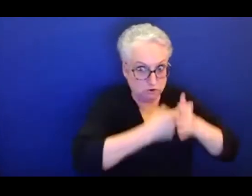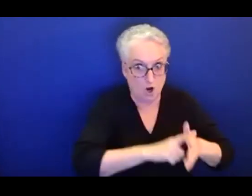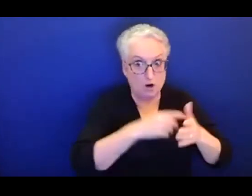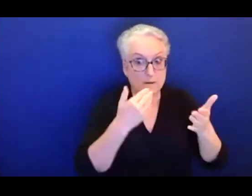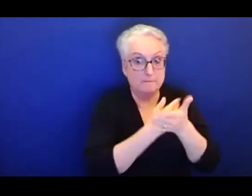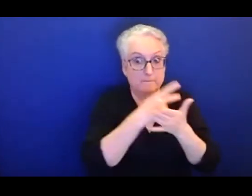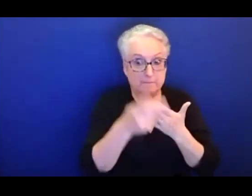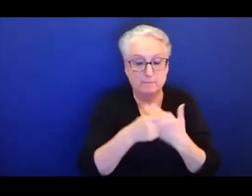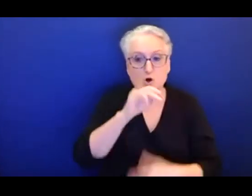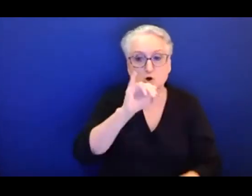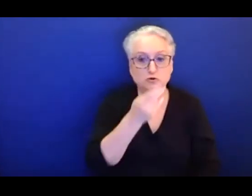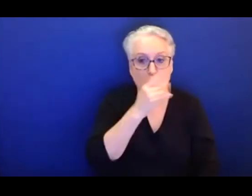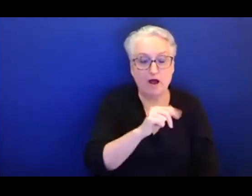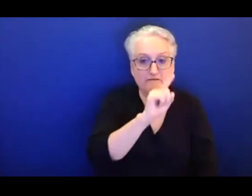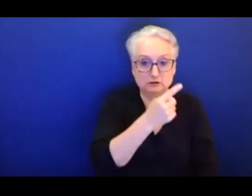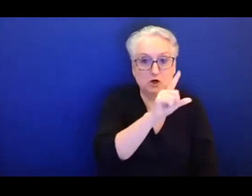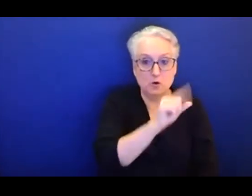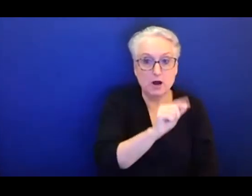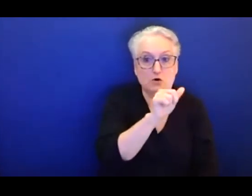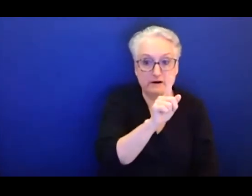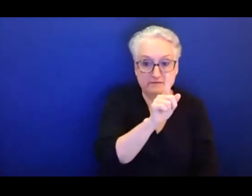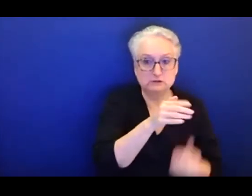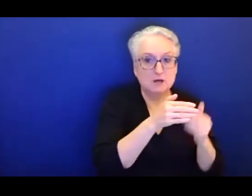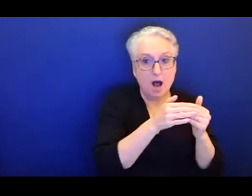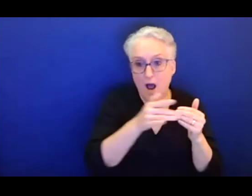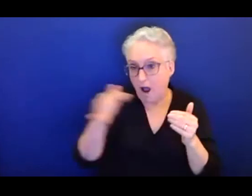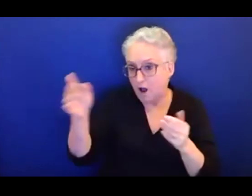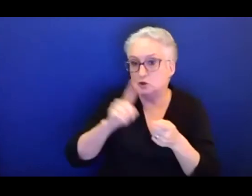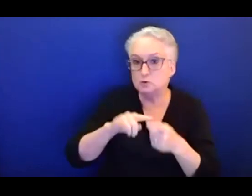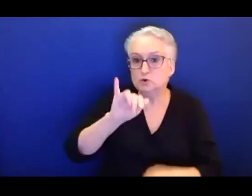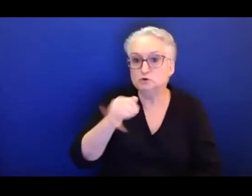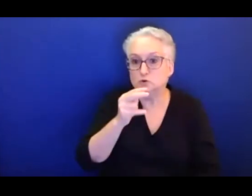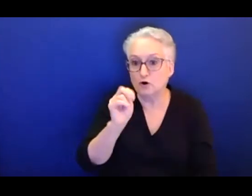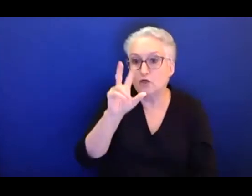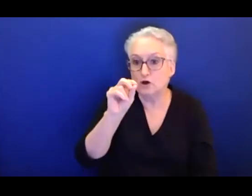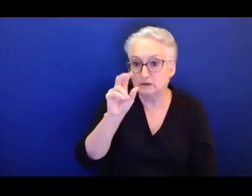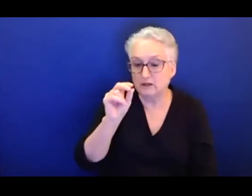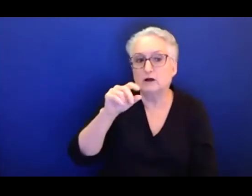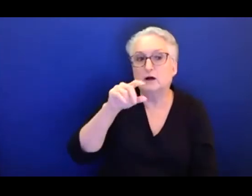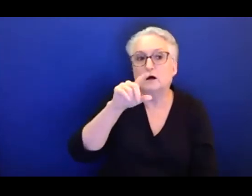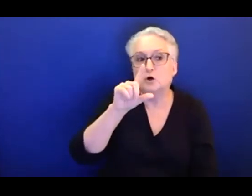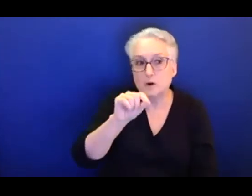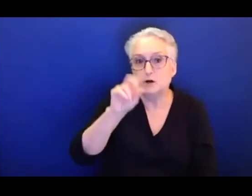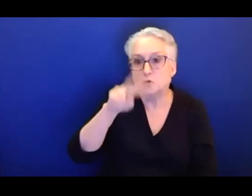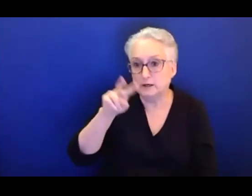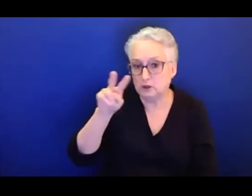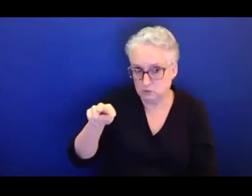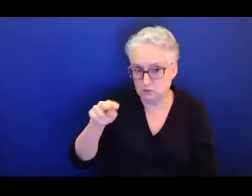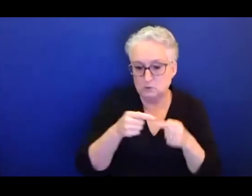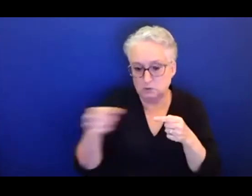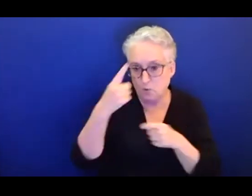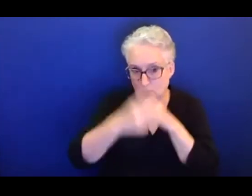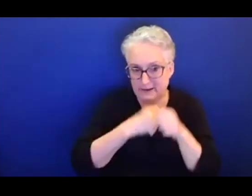activities for the funding for year 2 of the 5-year consolidated plan. And it includes budget anticipated accomplishments for